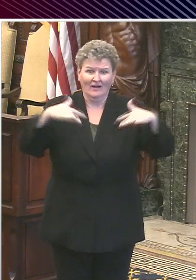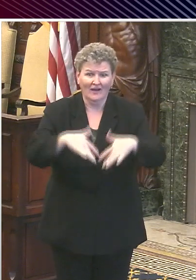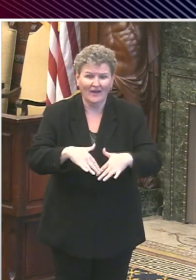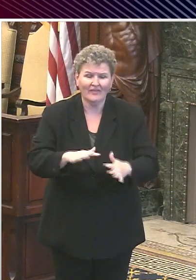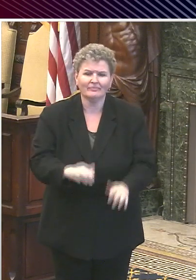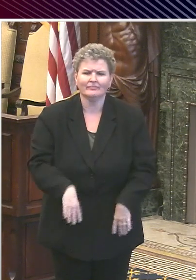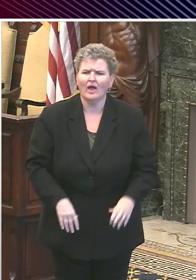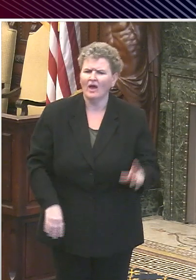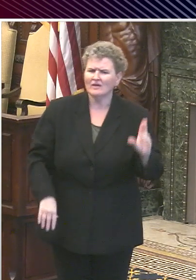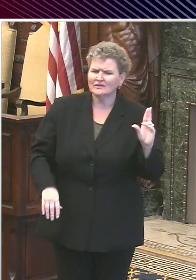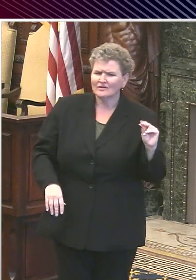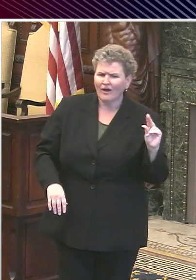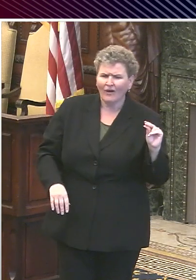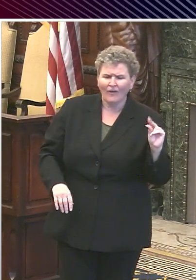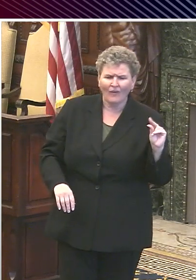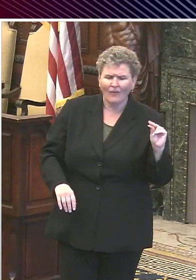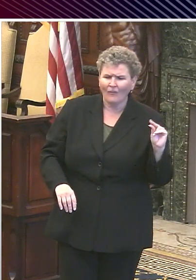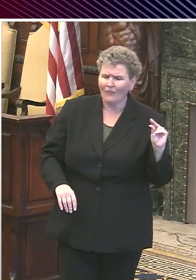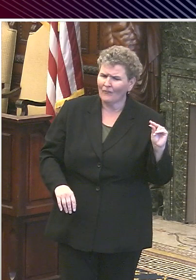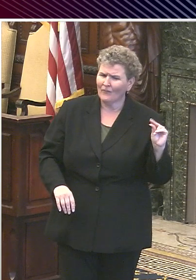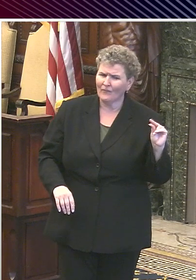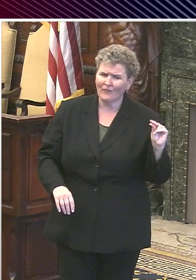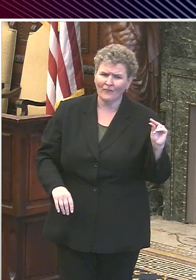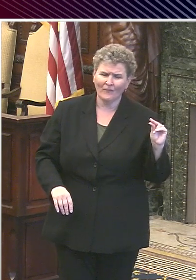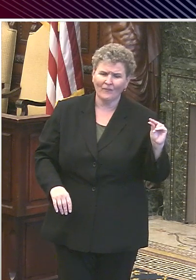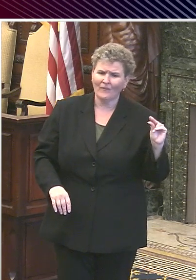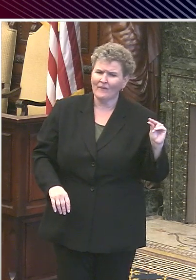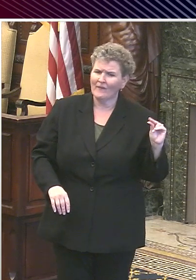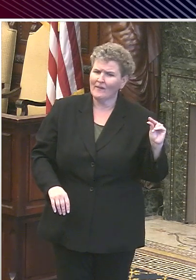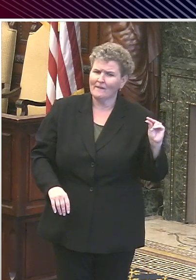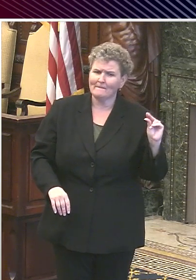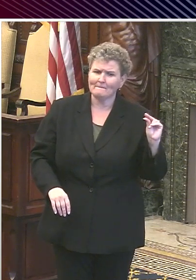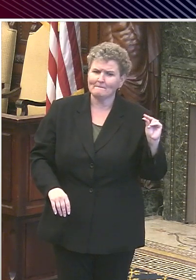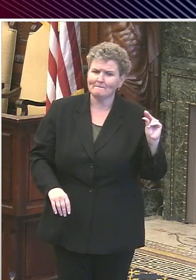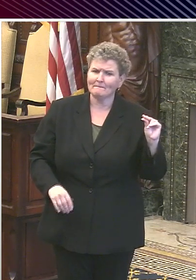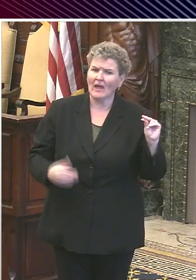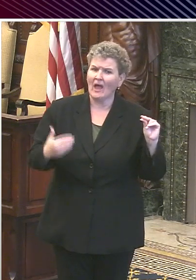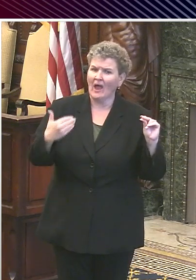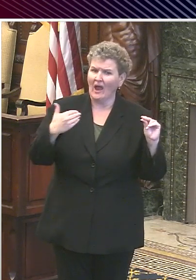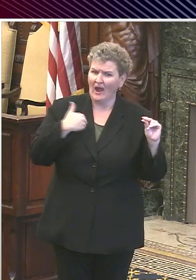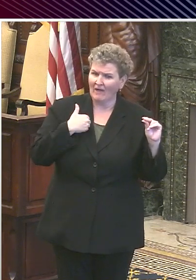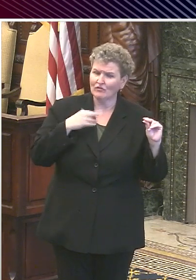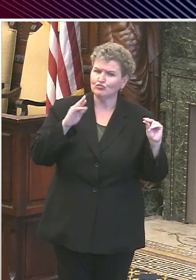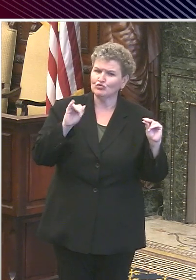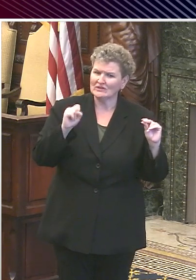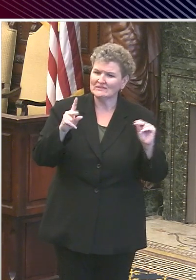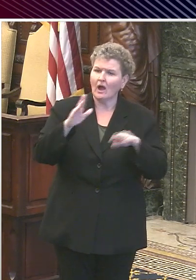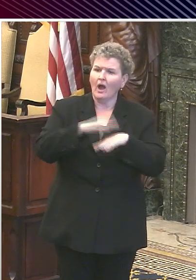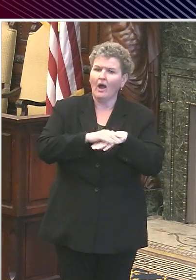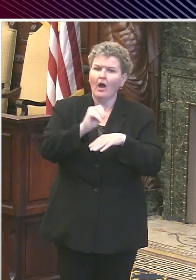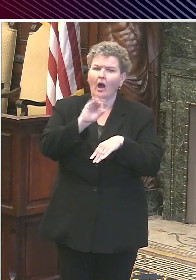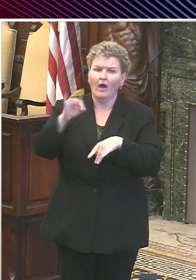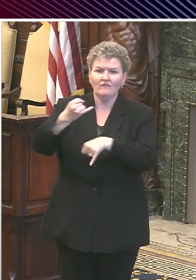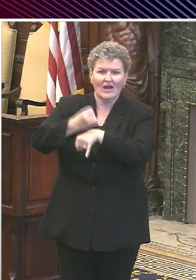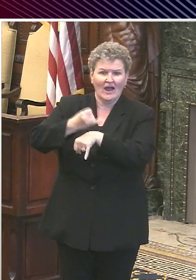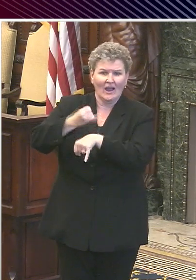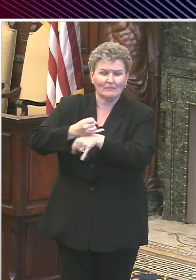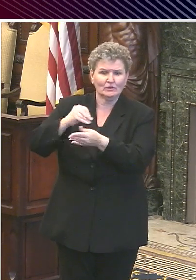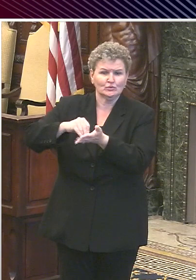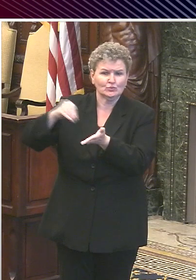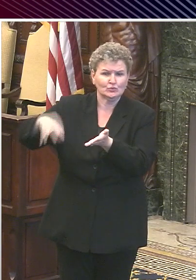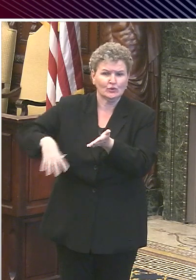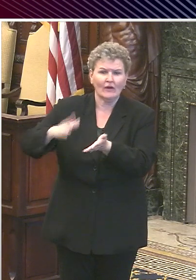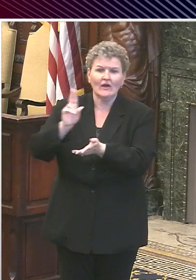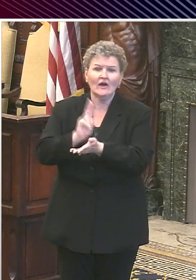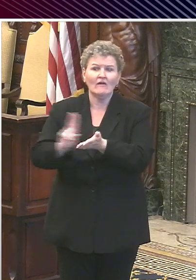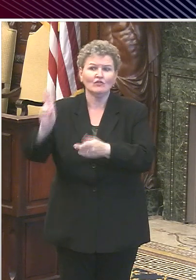so. I would say that we underestimated the risk of the students who were off campus and out of the control of the university, and how